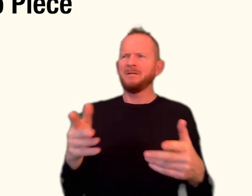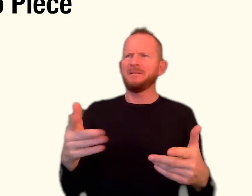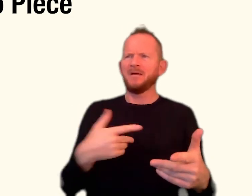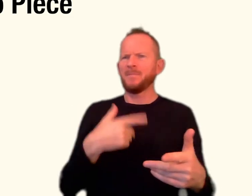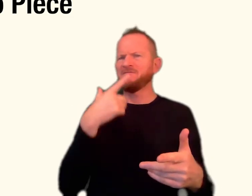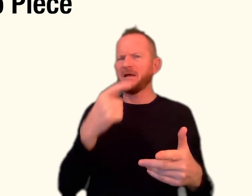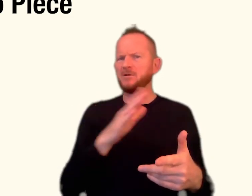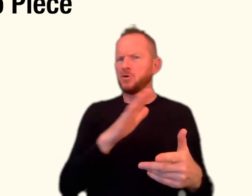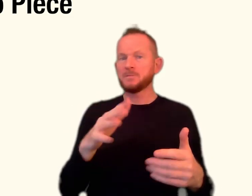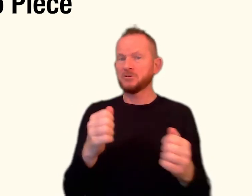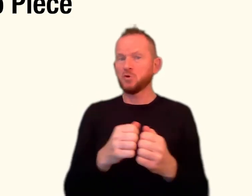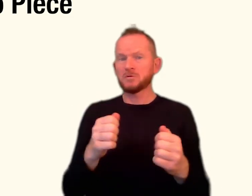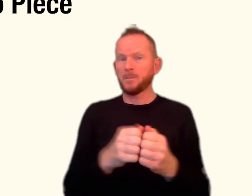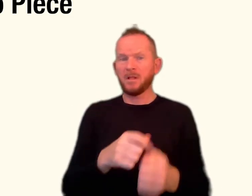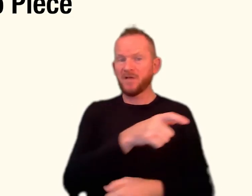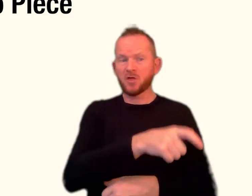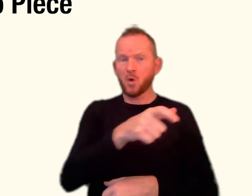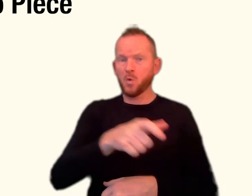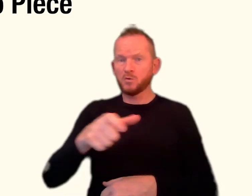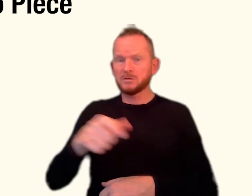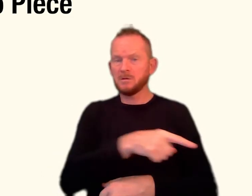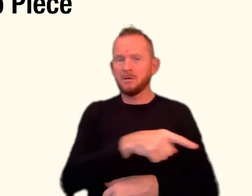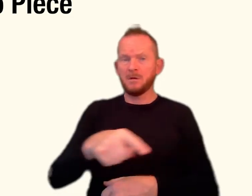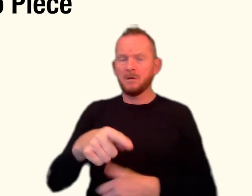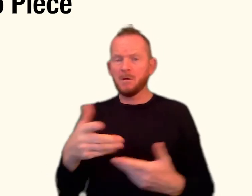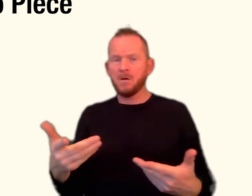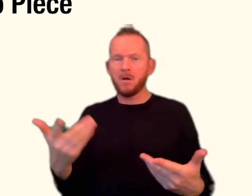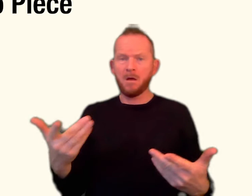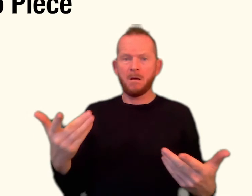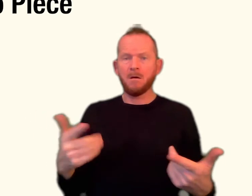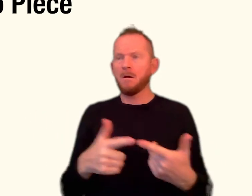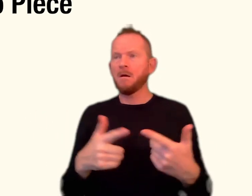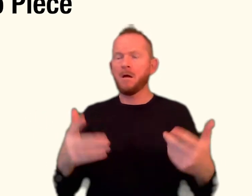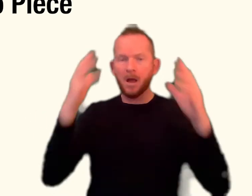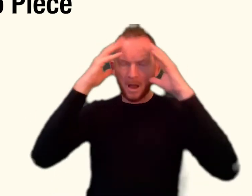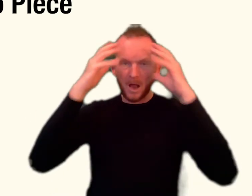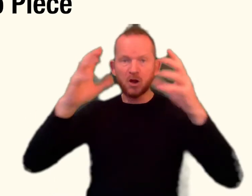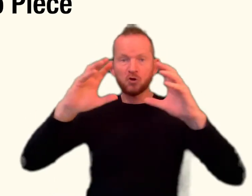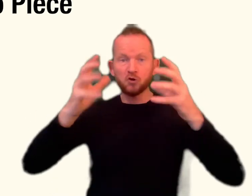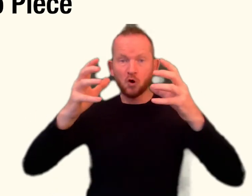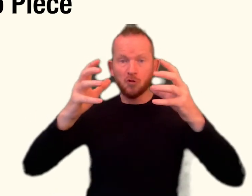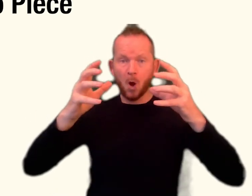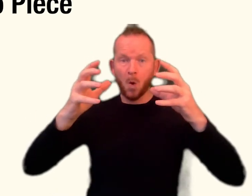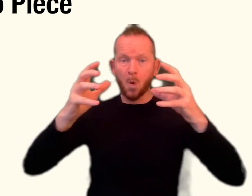been found not to be suitable for those who are neurotypical.